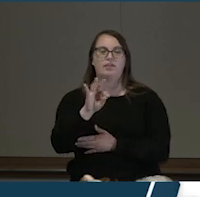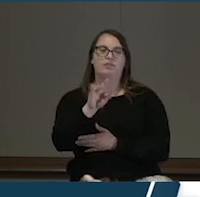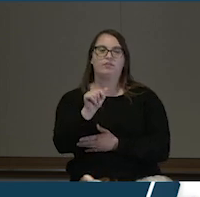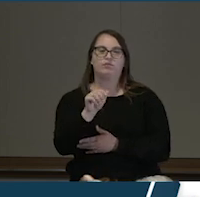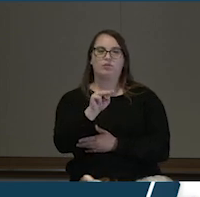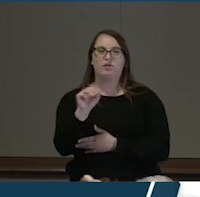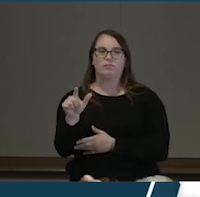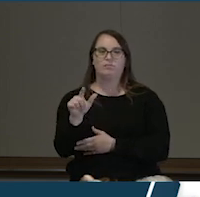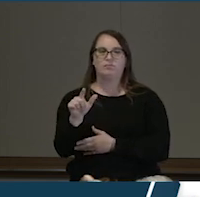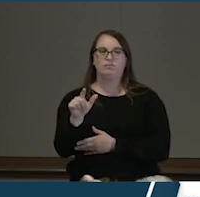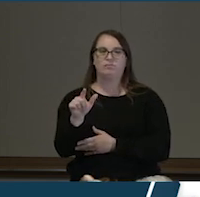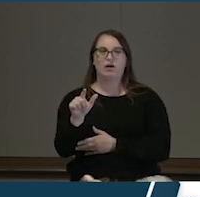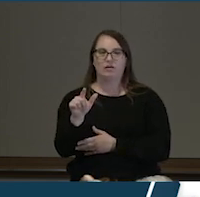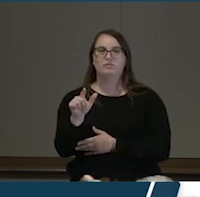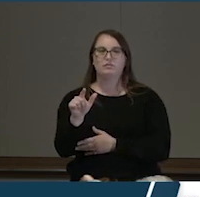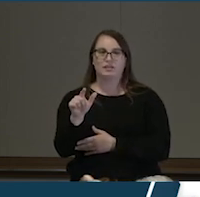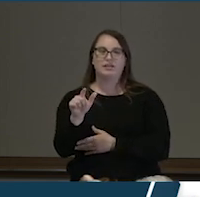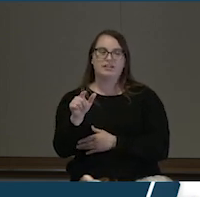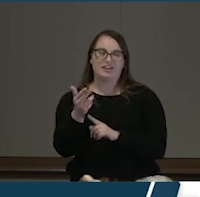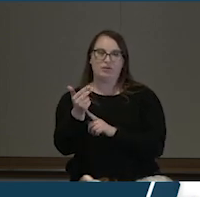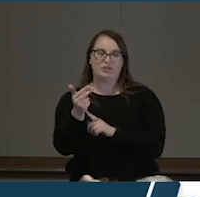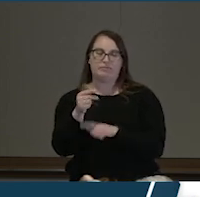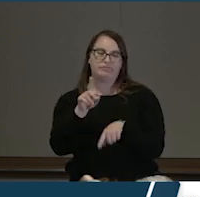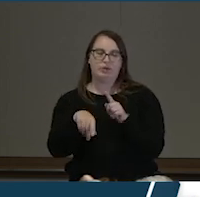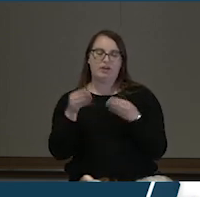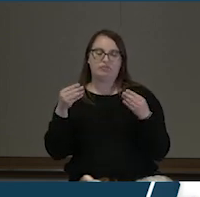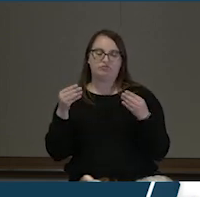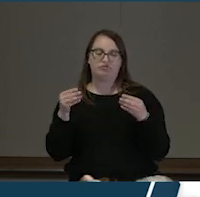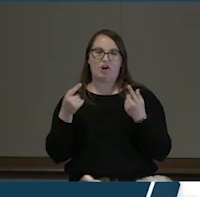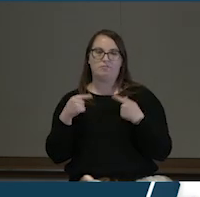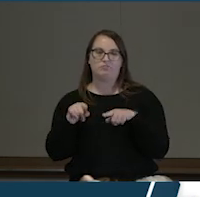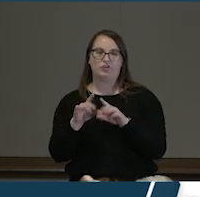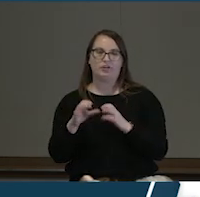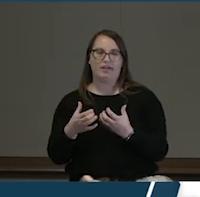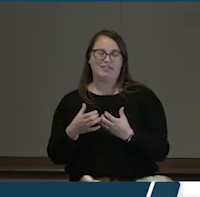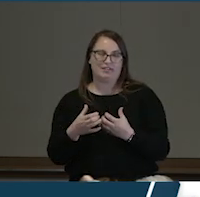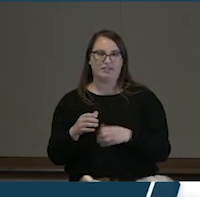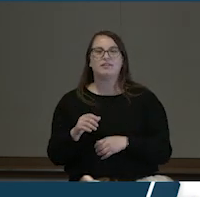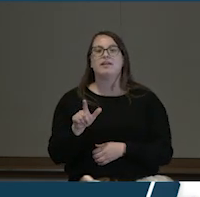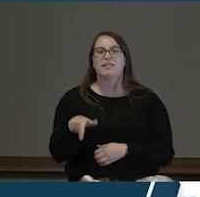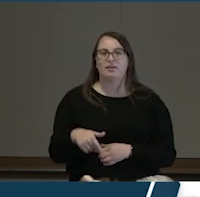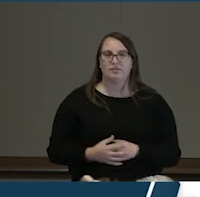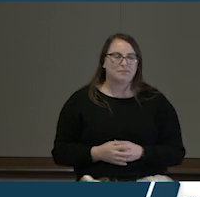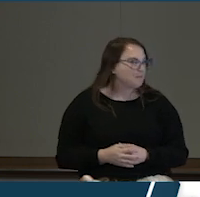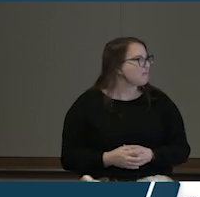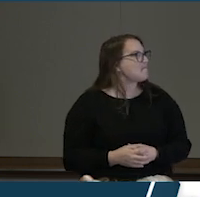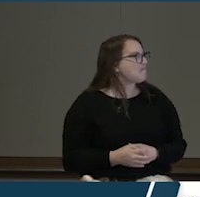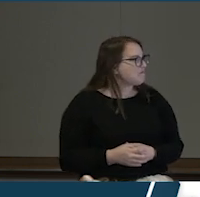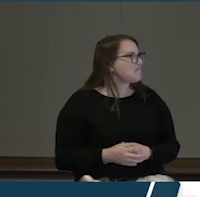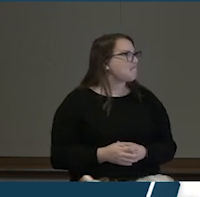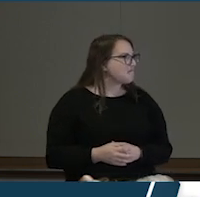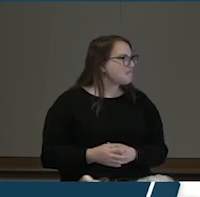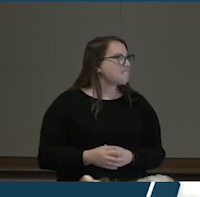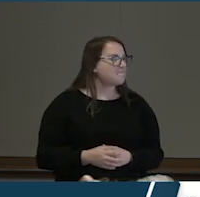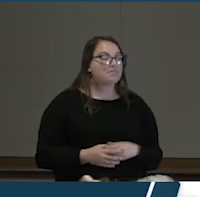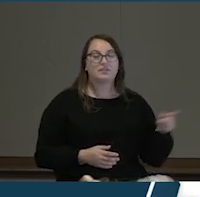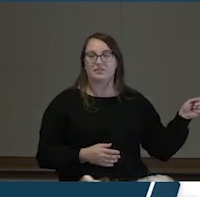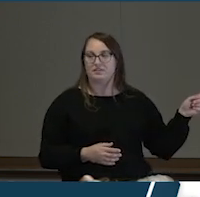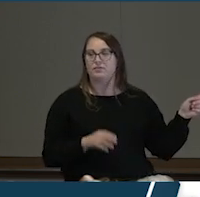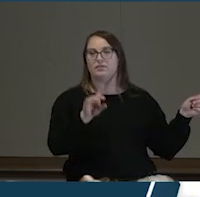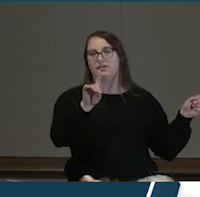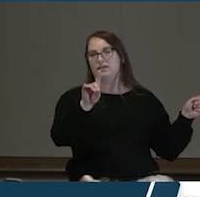And no, you can't go shopping during class. We have class. After class, you can do whatever it is that you want. So here are the dates.